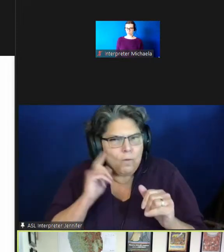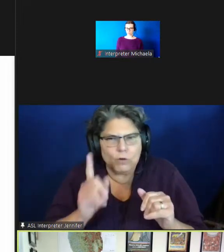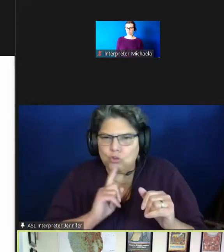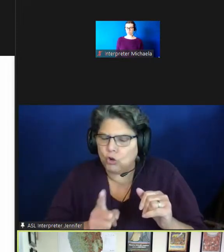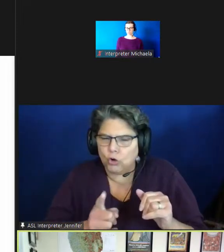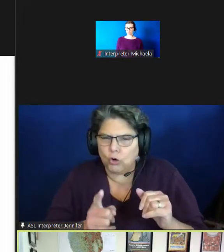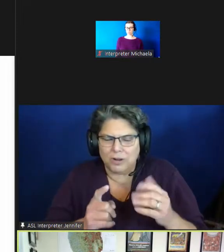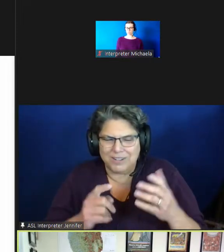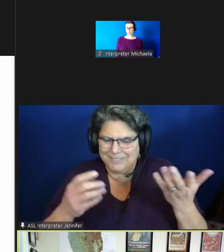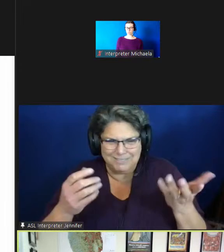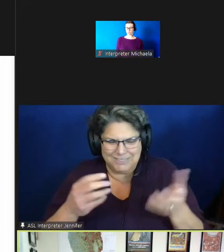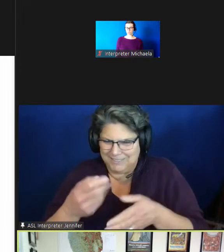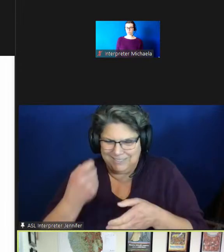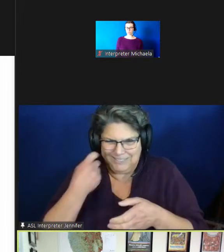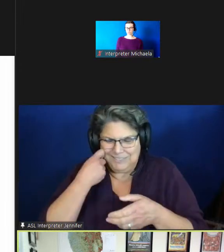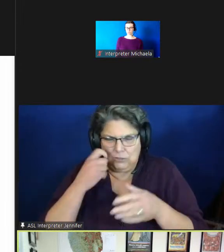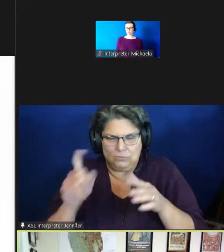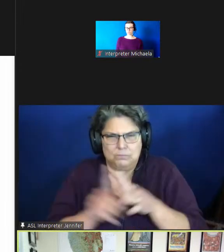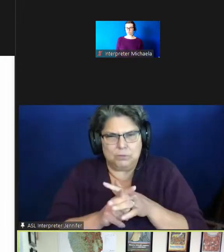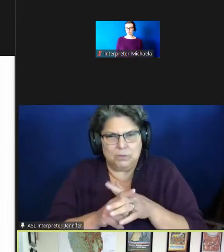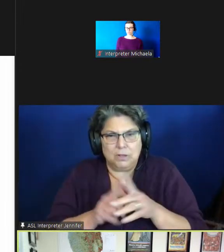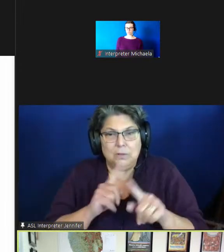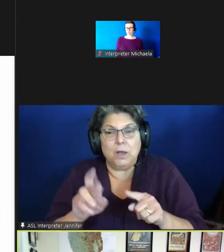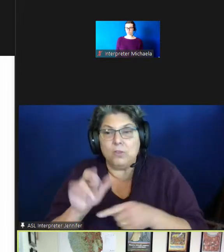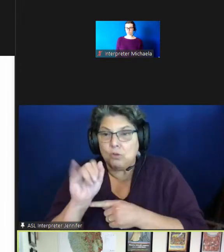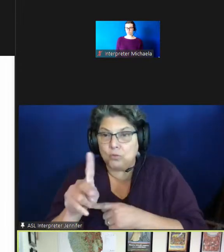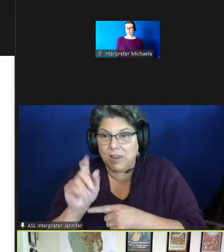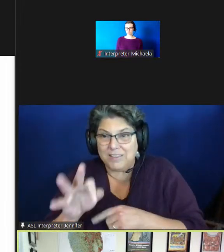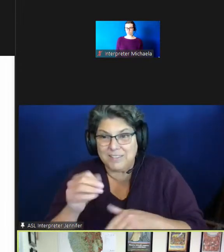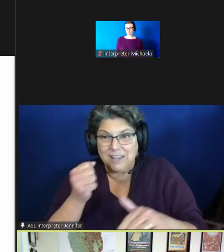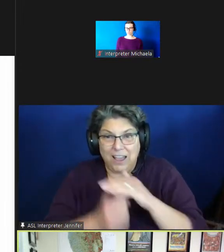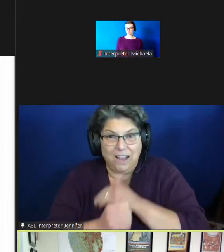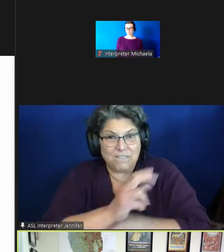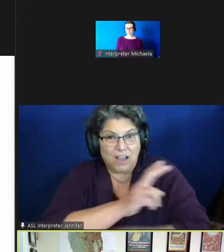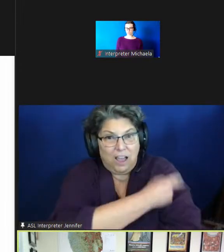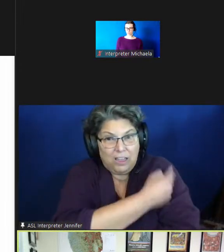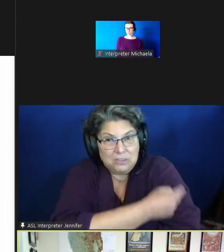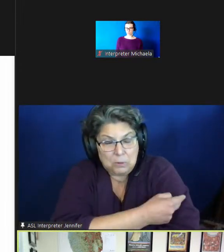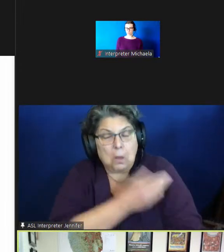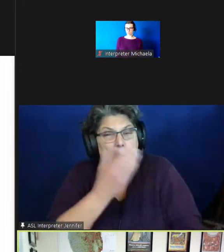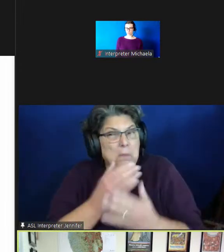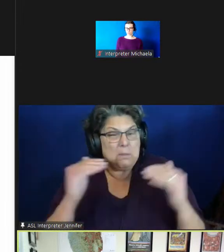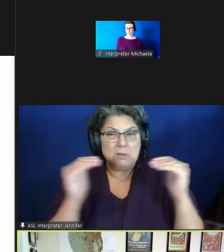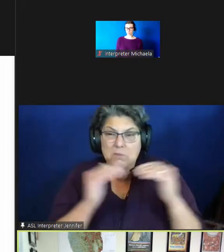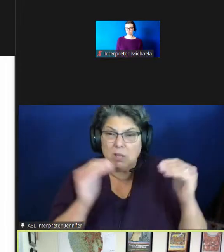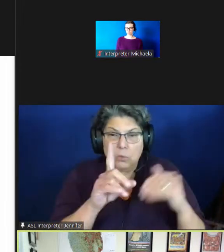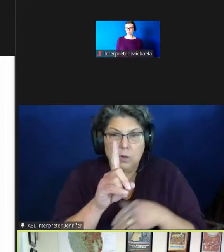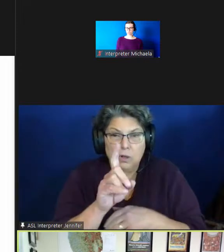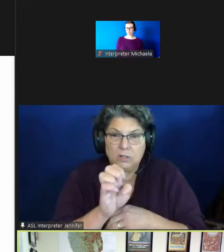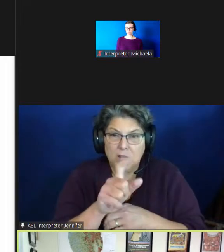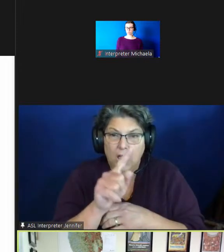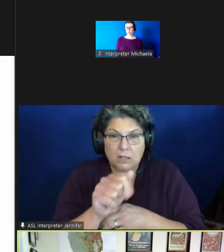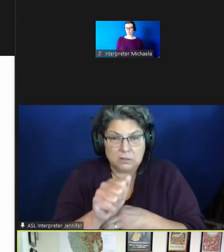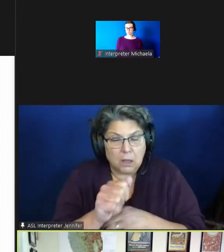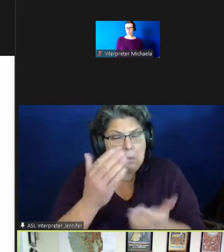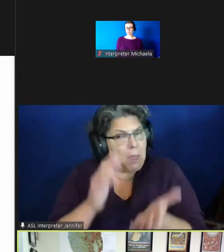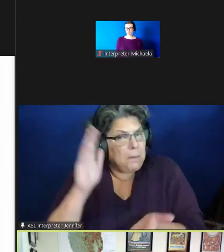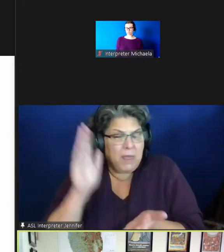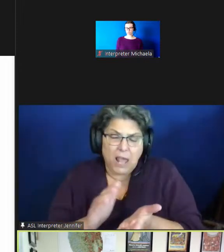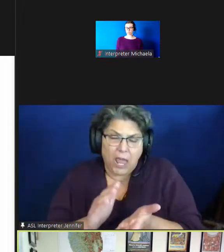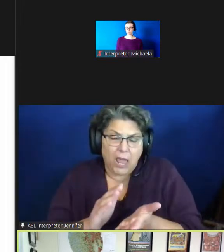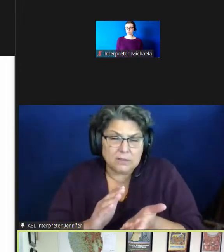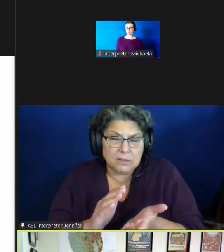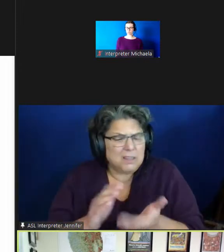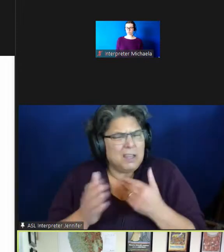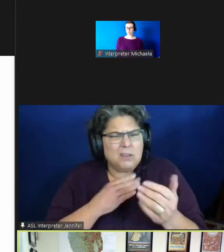relative risk of hospitalization may be what it is with Delta or maybe a little bit less. Even if it's less severe, the